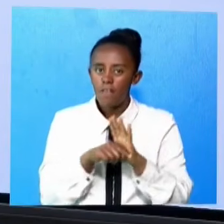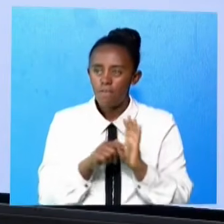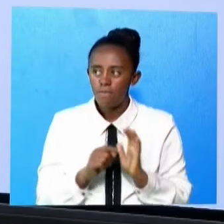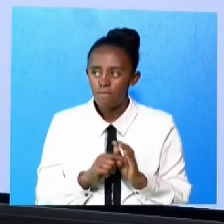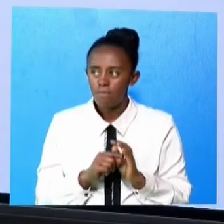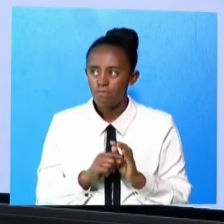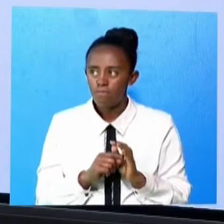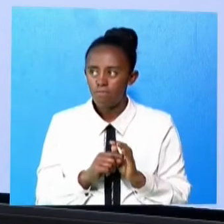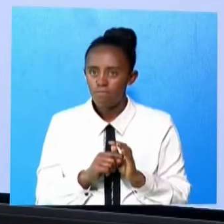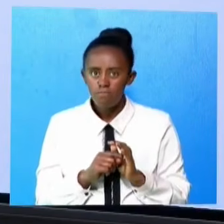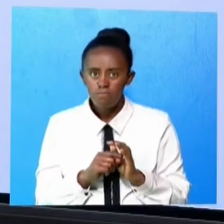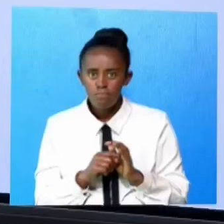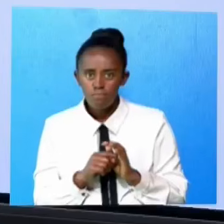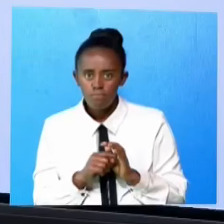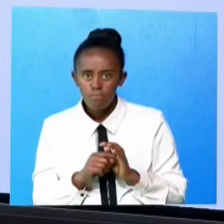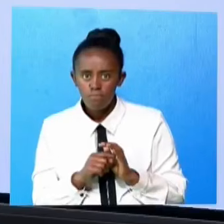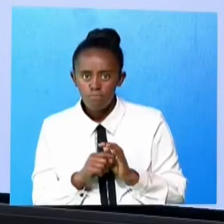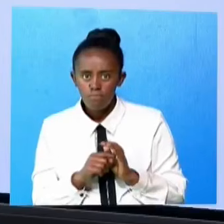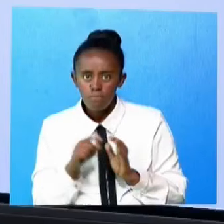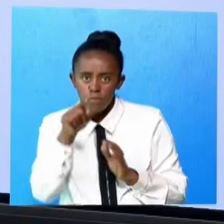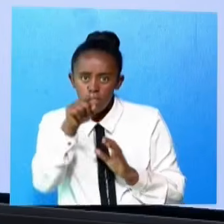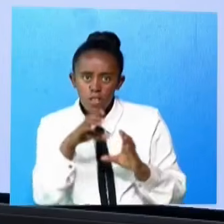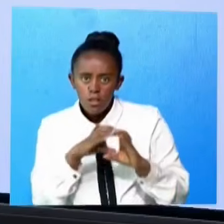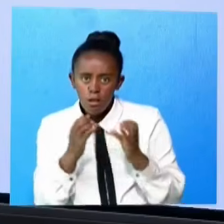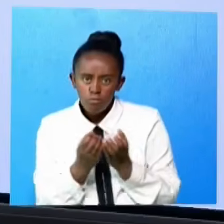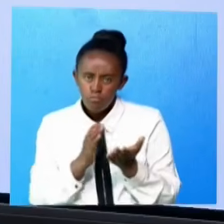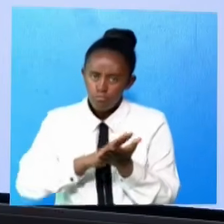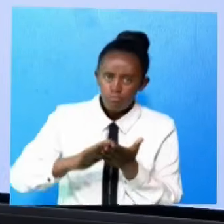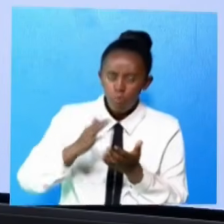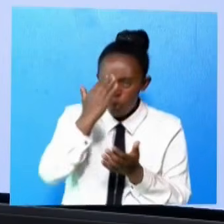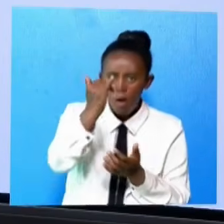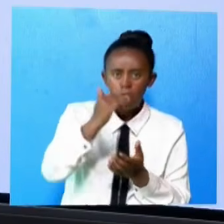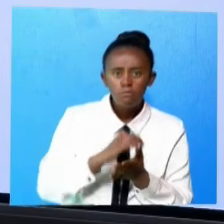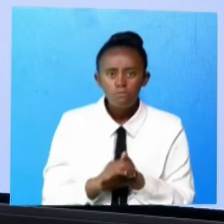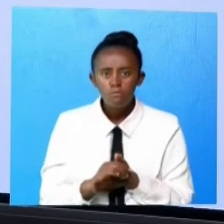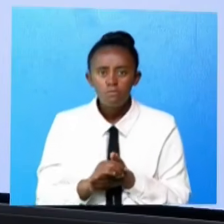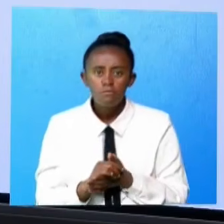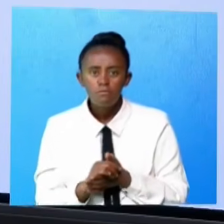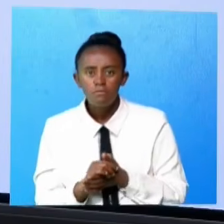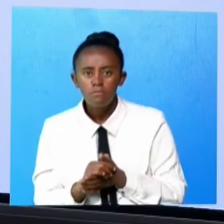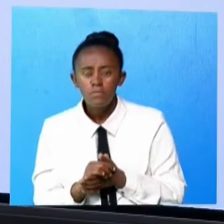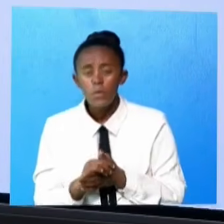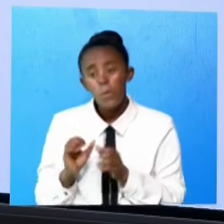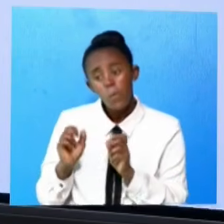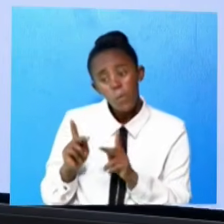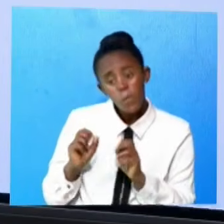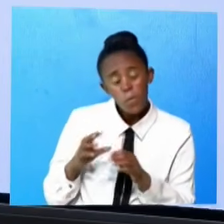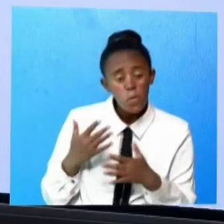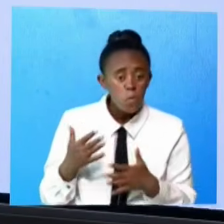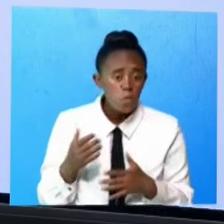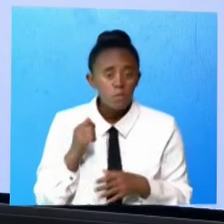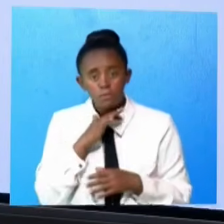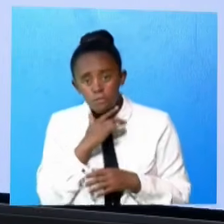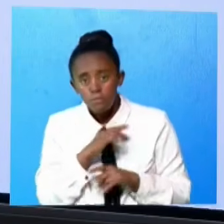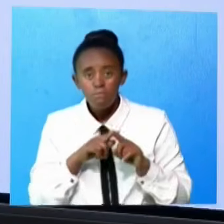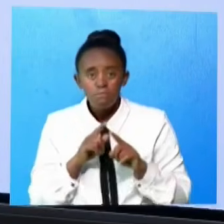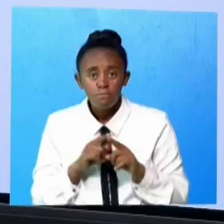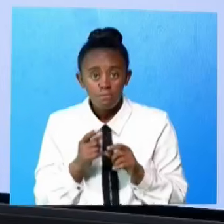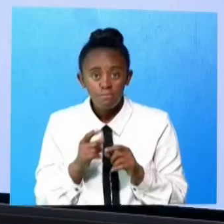Oh, come on, why don't you make it your classroom be neat? Come on. Okay, oh, your classroom is so